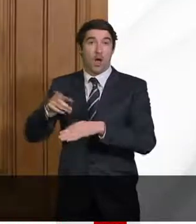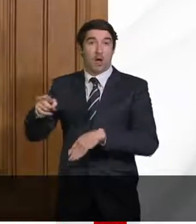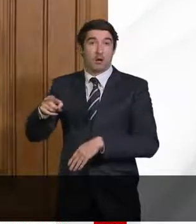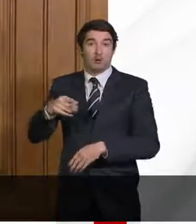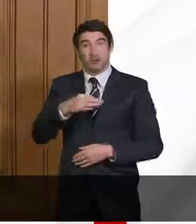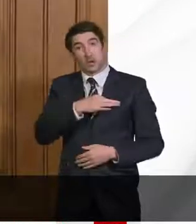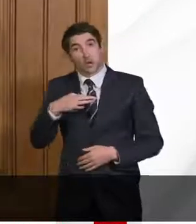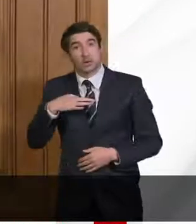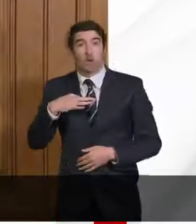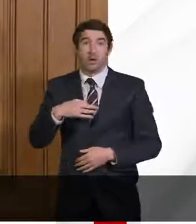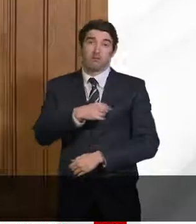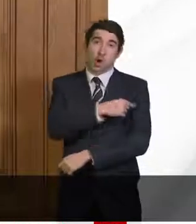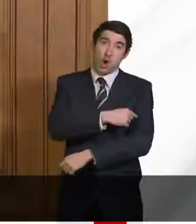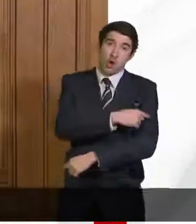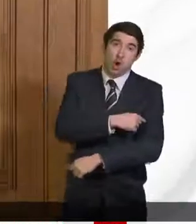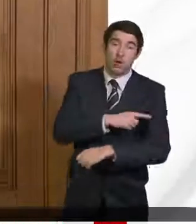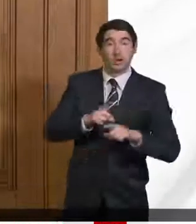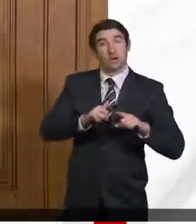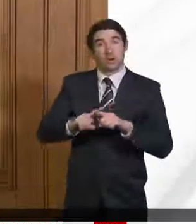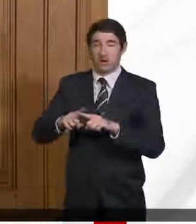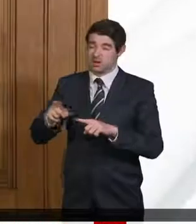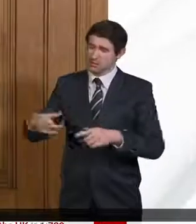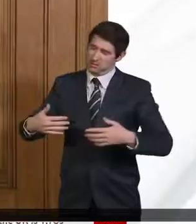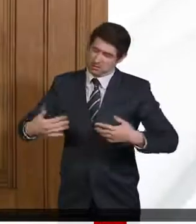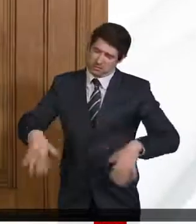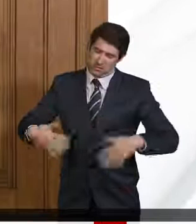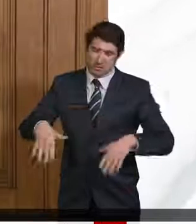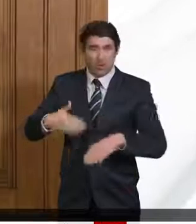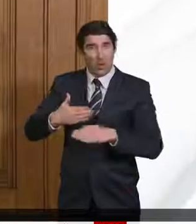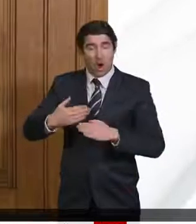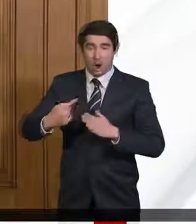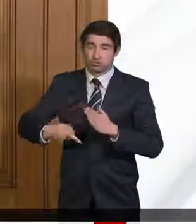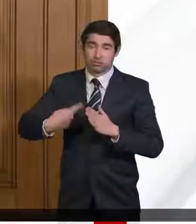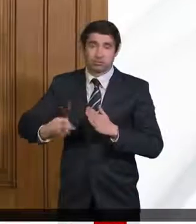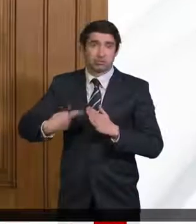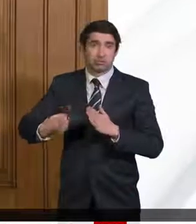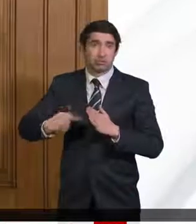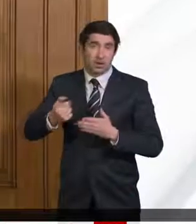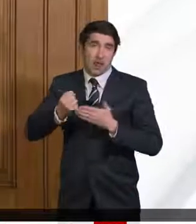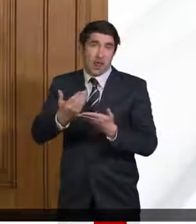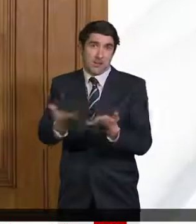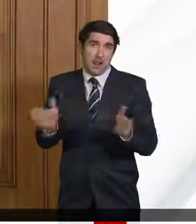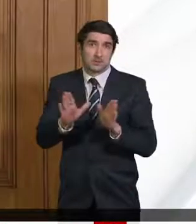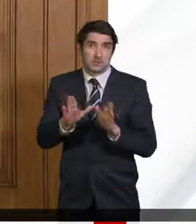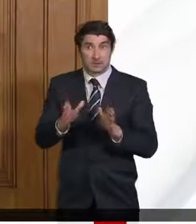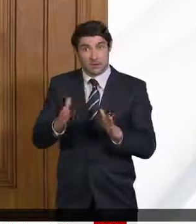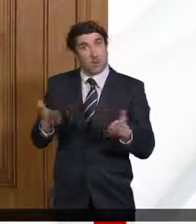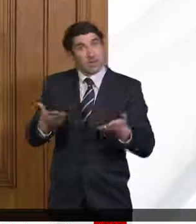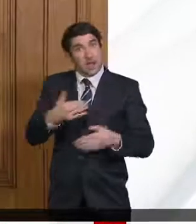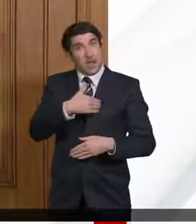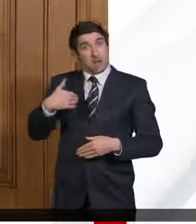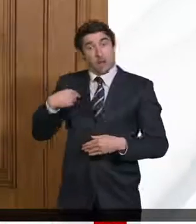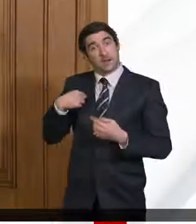with Covid-19. I saw that myself at the NHS Nightingale Hospital in East London this morning and